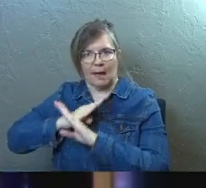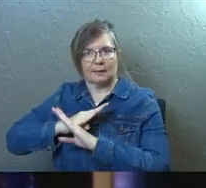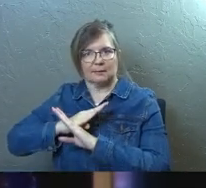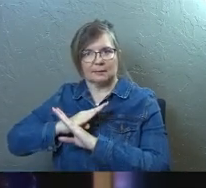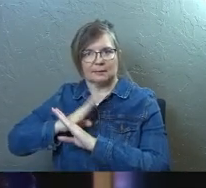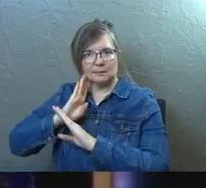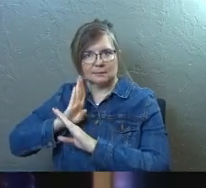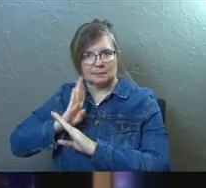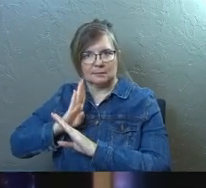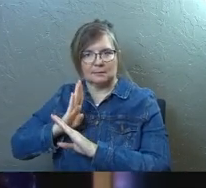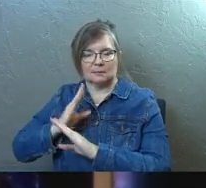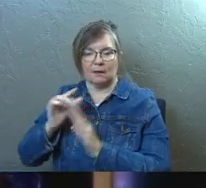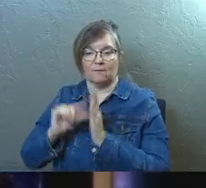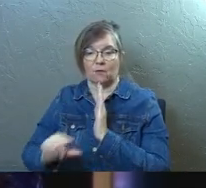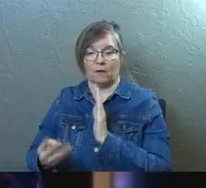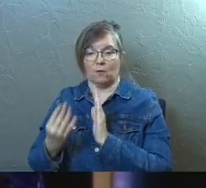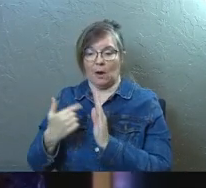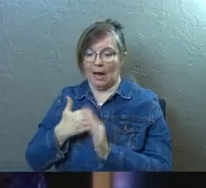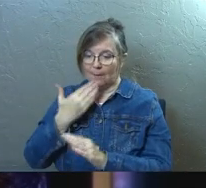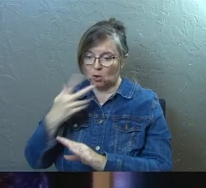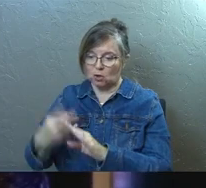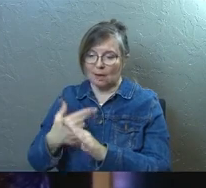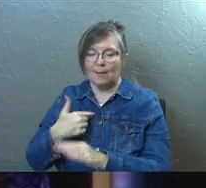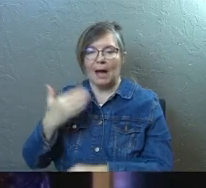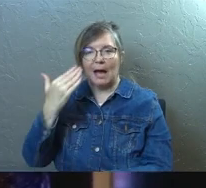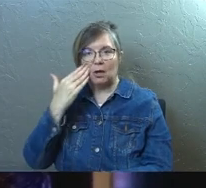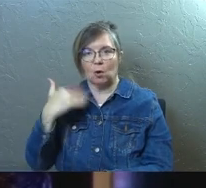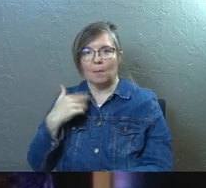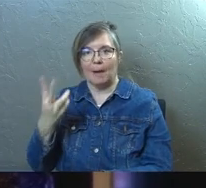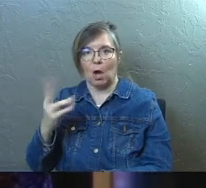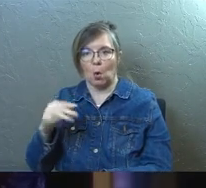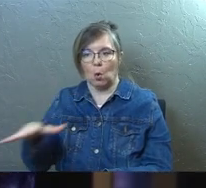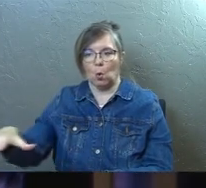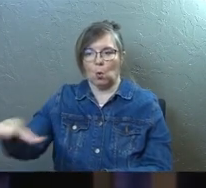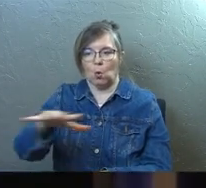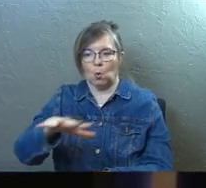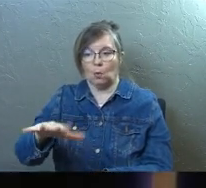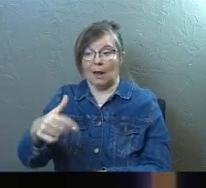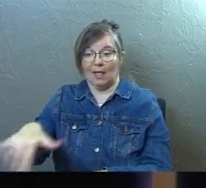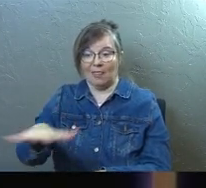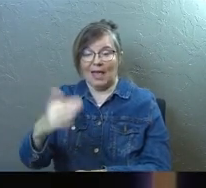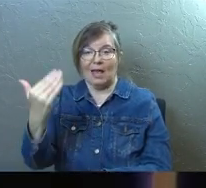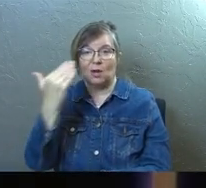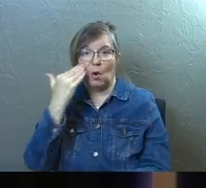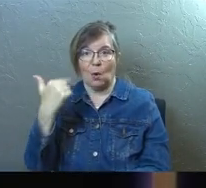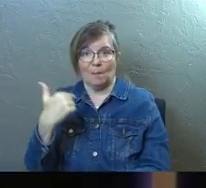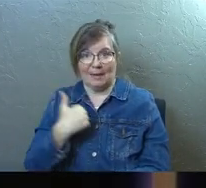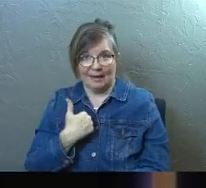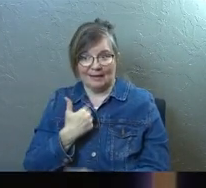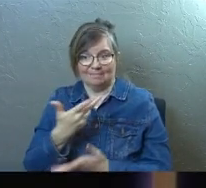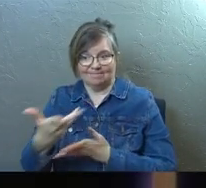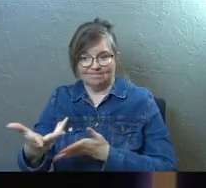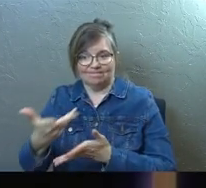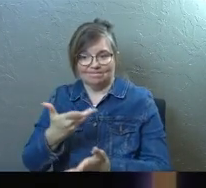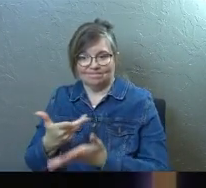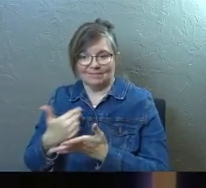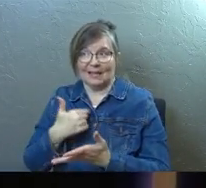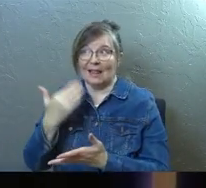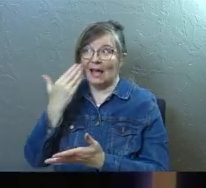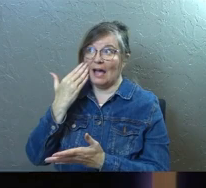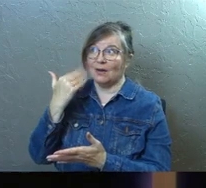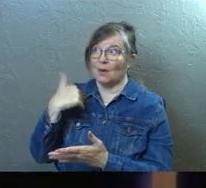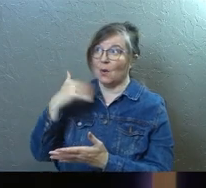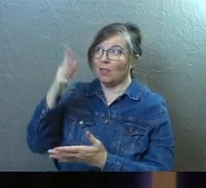protects. Verse 14, I am the good shepherd. I know my own and my own know me. Just as the Father knows me and I